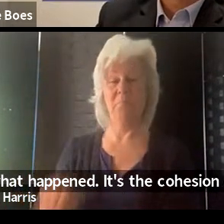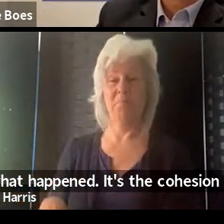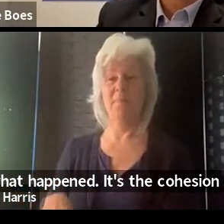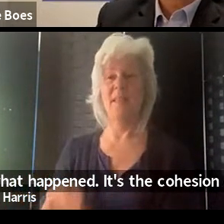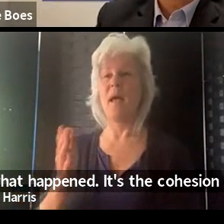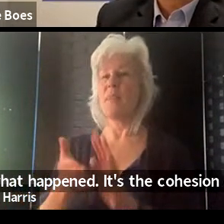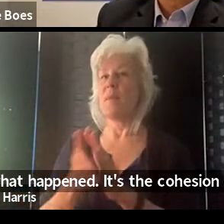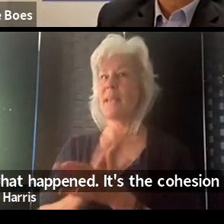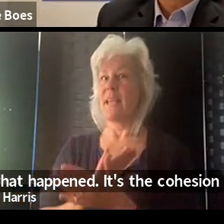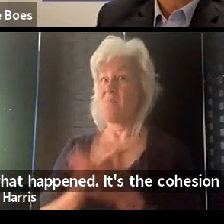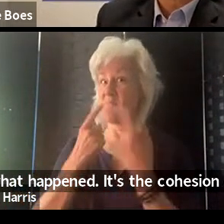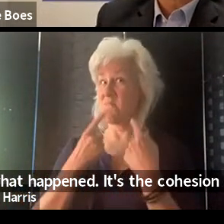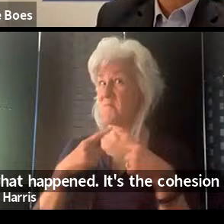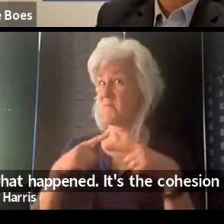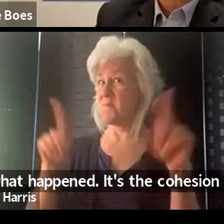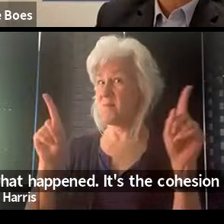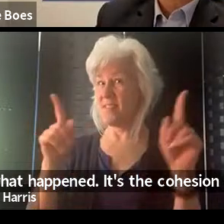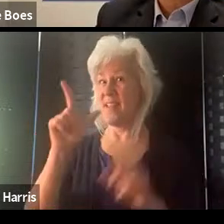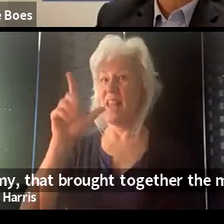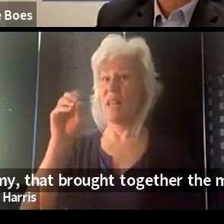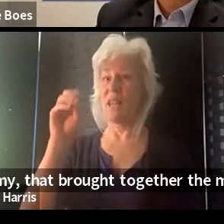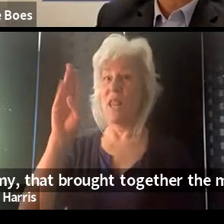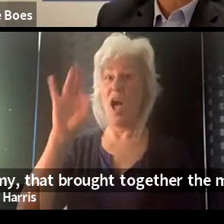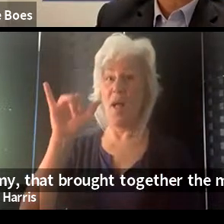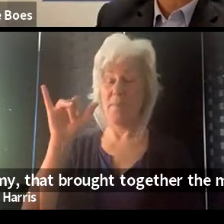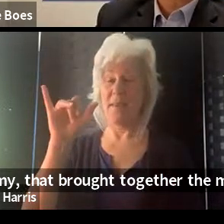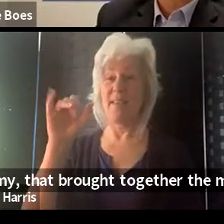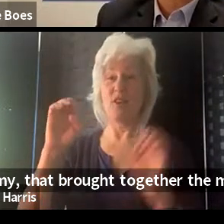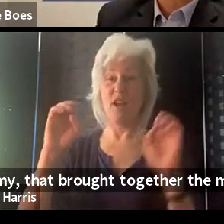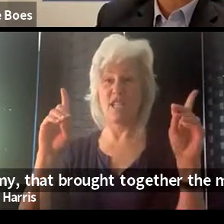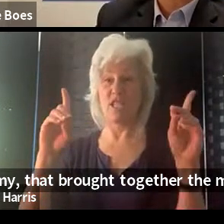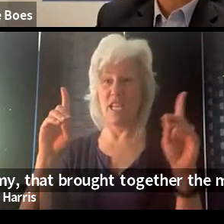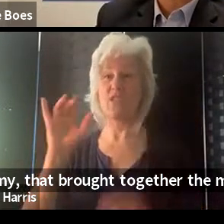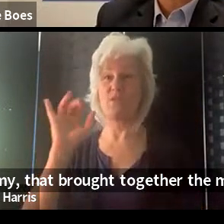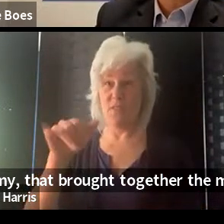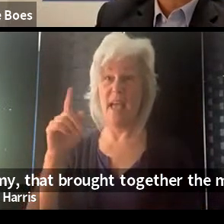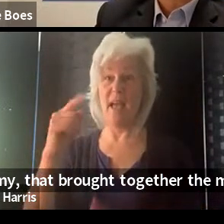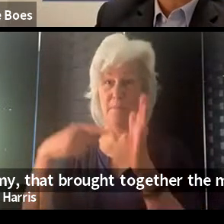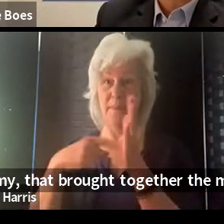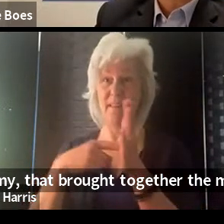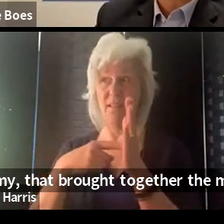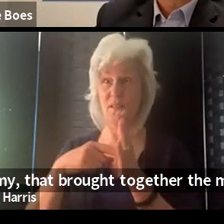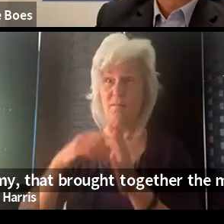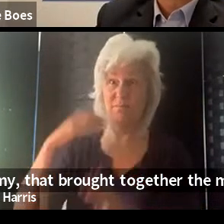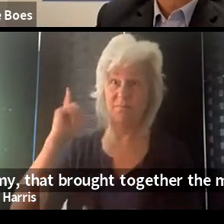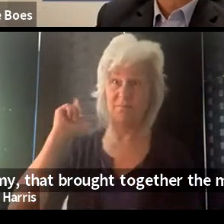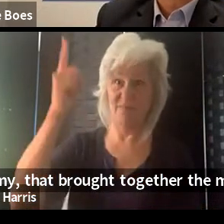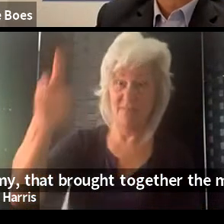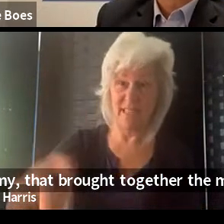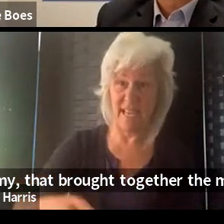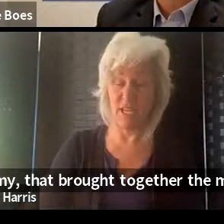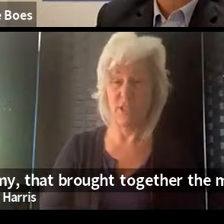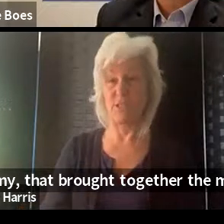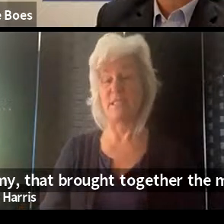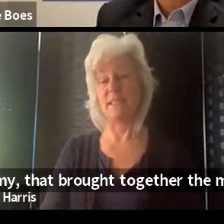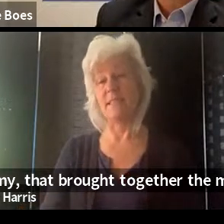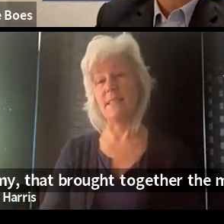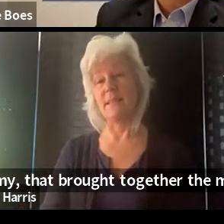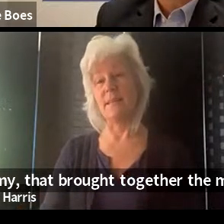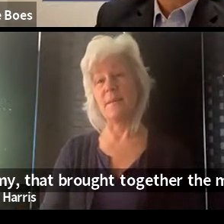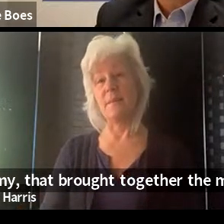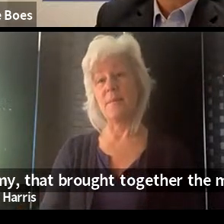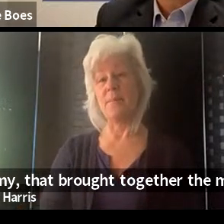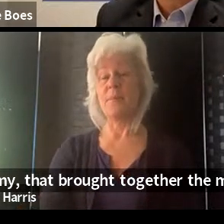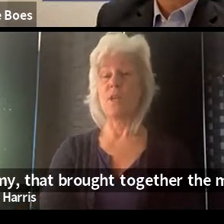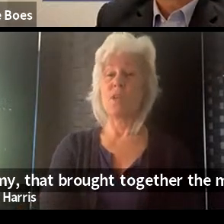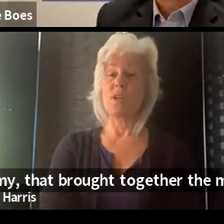very effective lobby for the Education for All bill when the time came for us to do that.